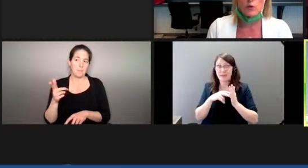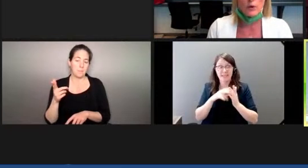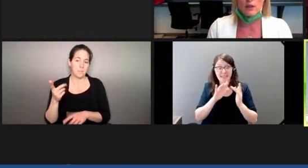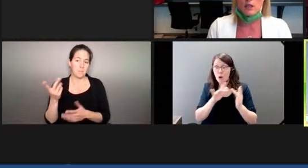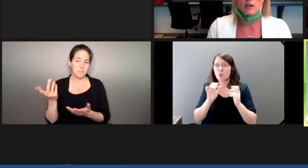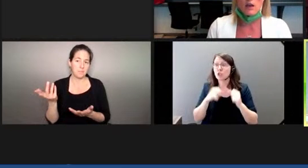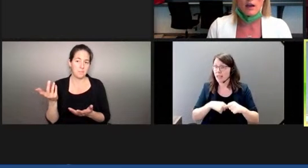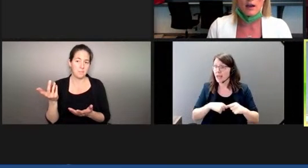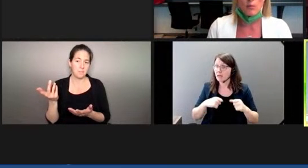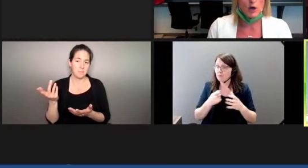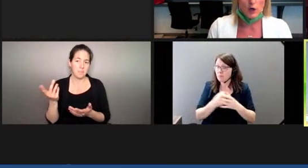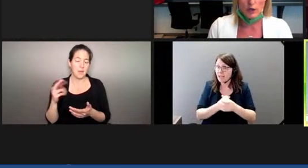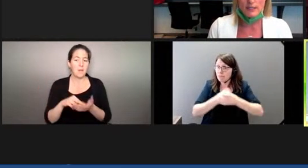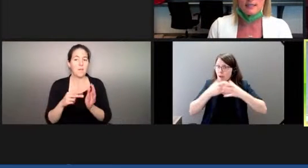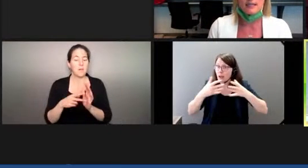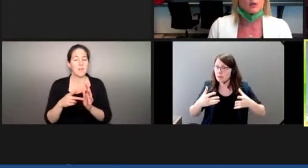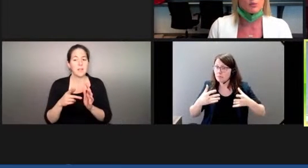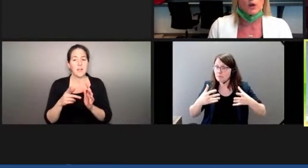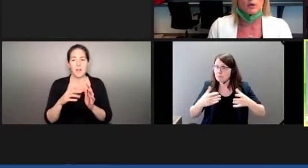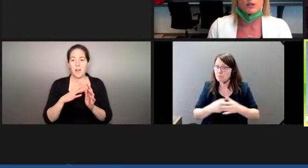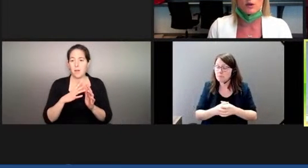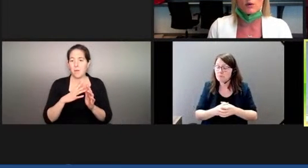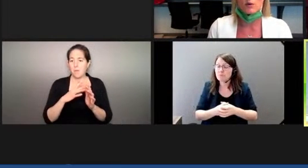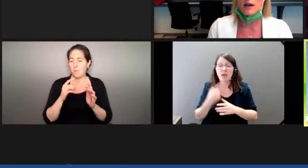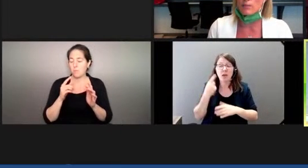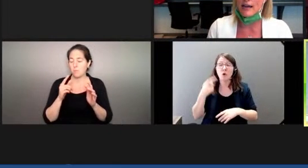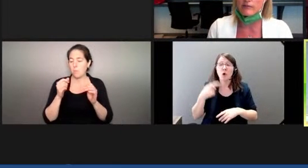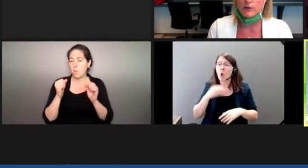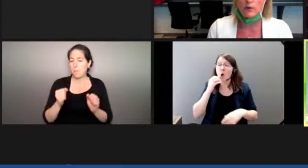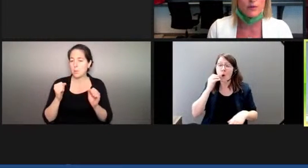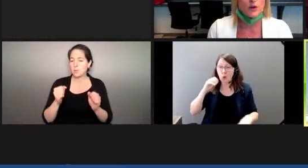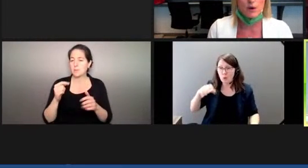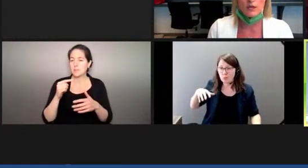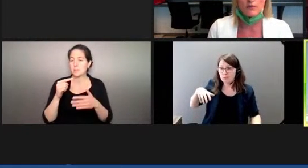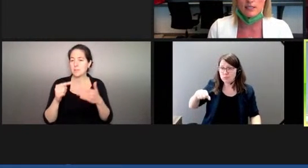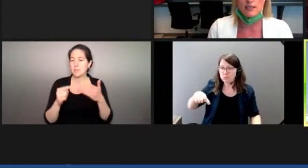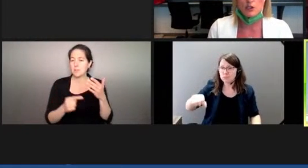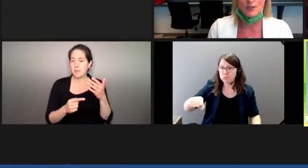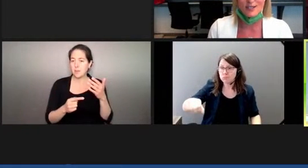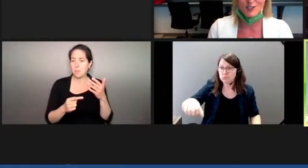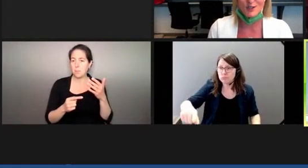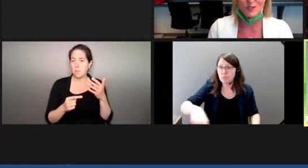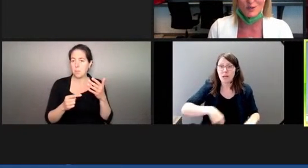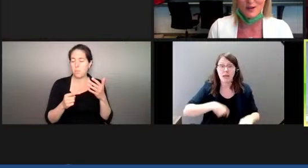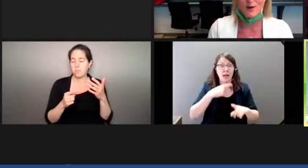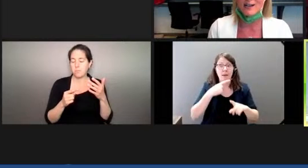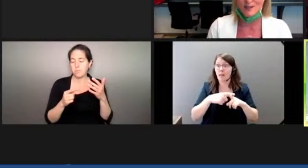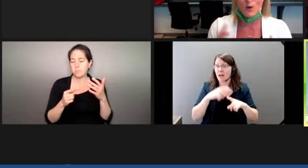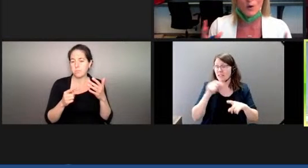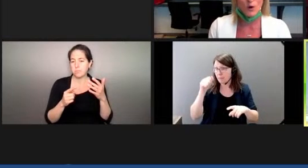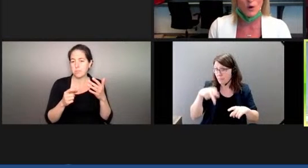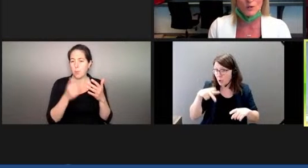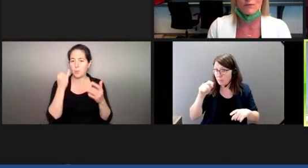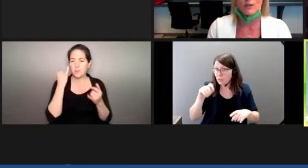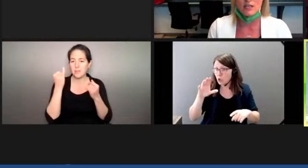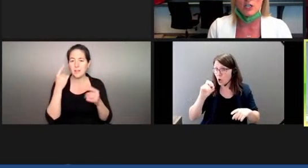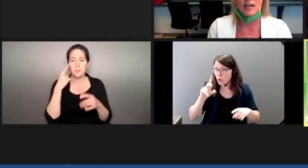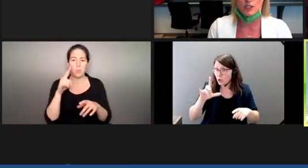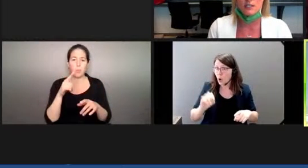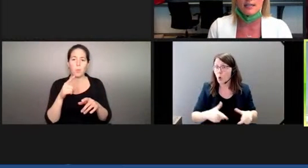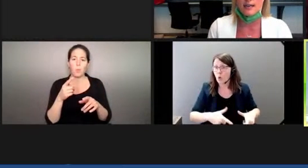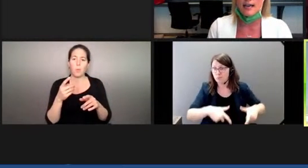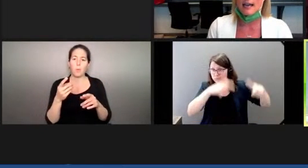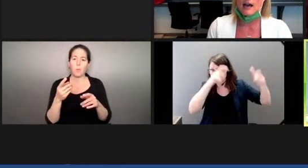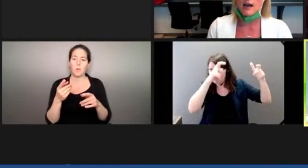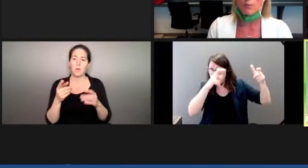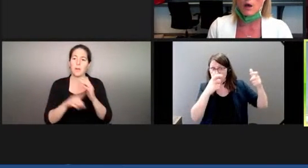both within our curbside sector, but also heavily within our multi-residential sector, which we know has a whole host of unique challenges